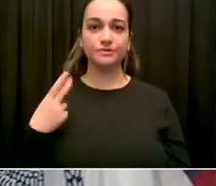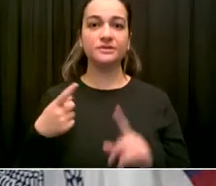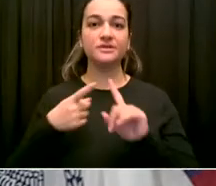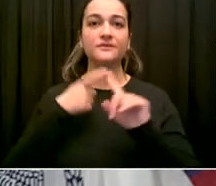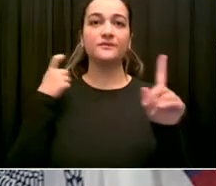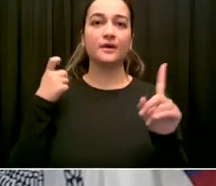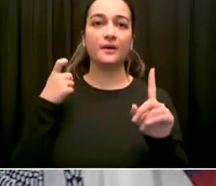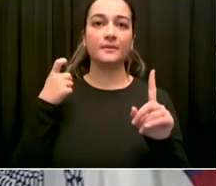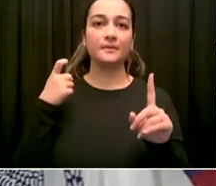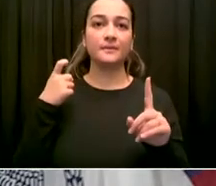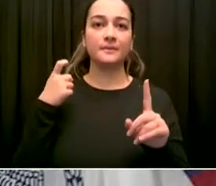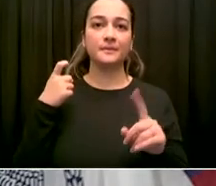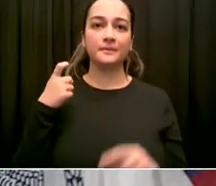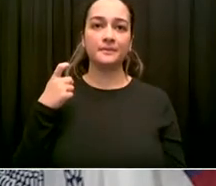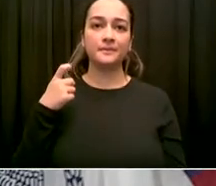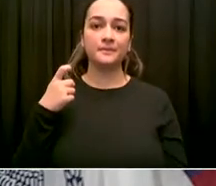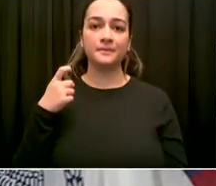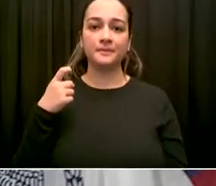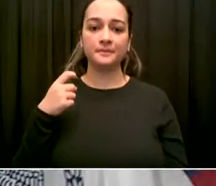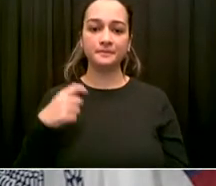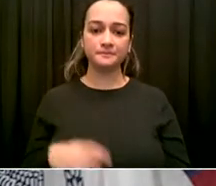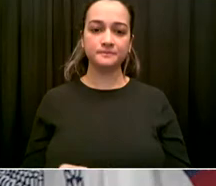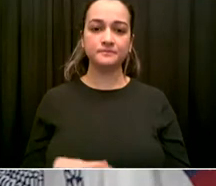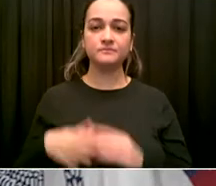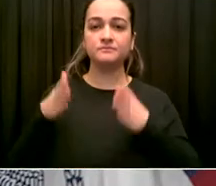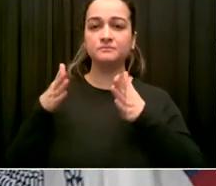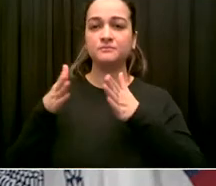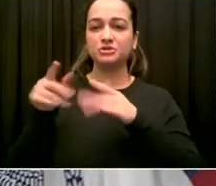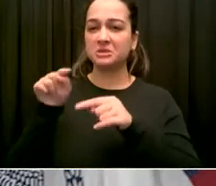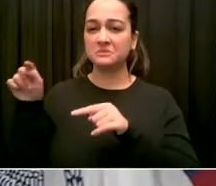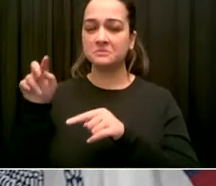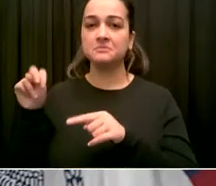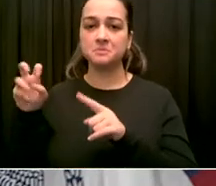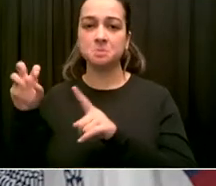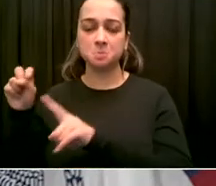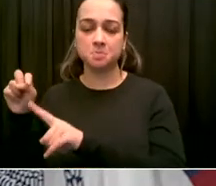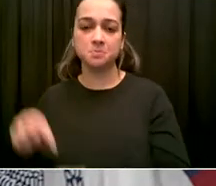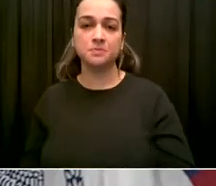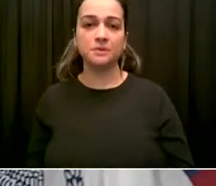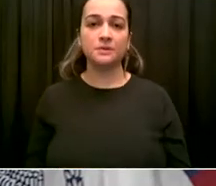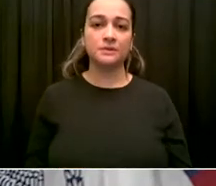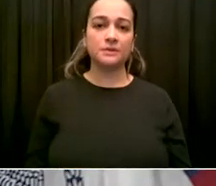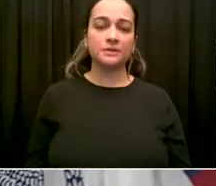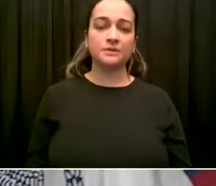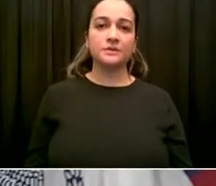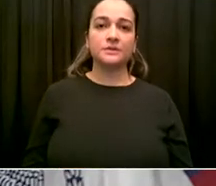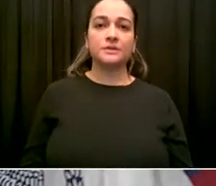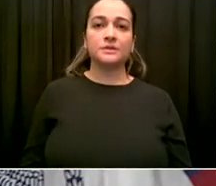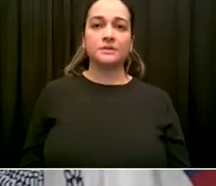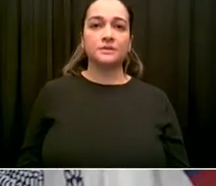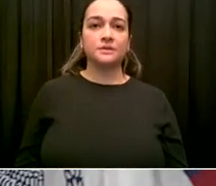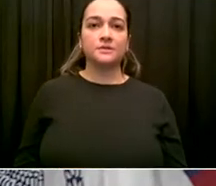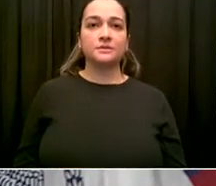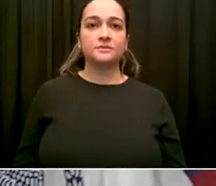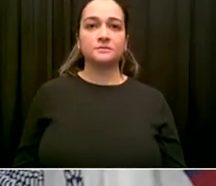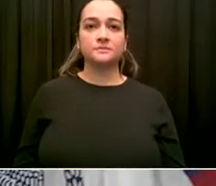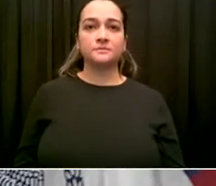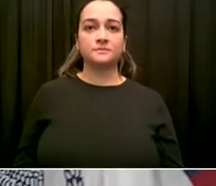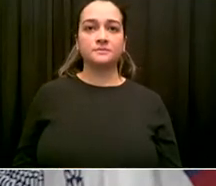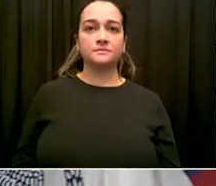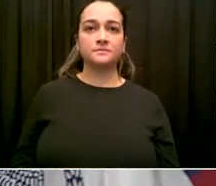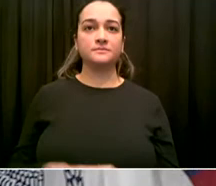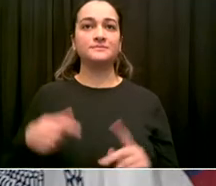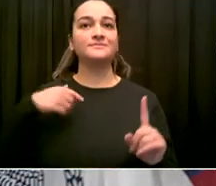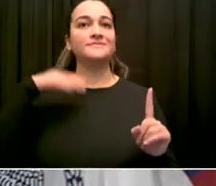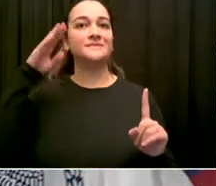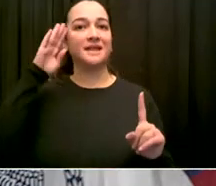that you, as a mayor, want to make front page news all the time, but I know you were kidding about the DH thing, but let's make some back page